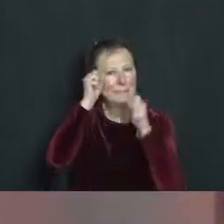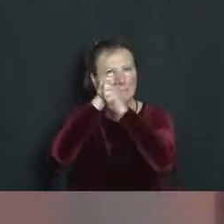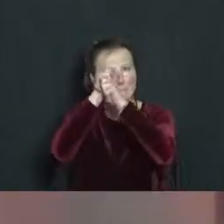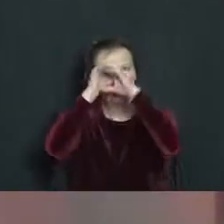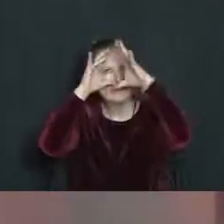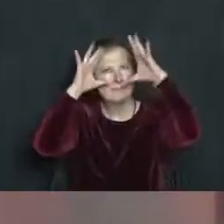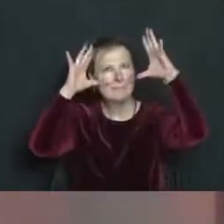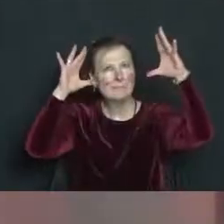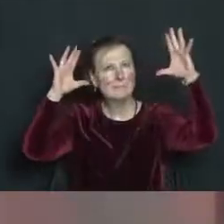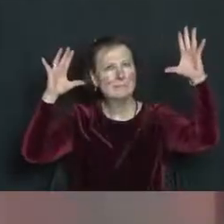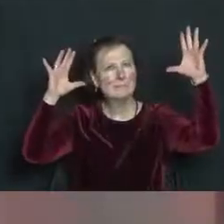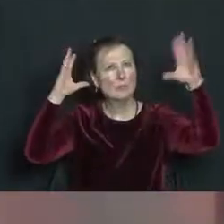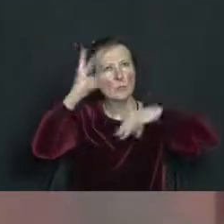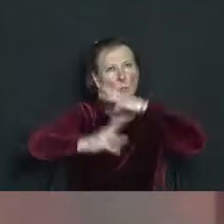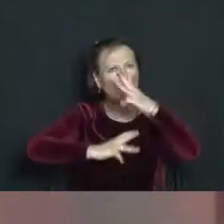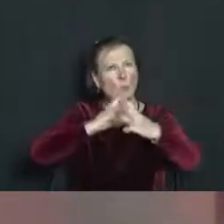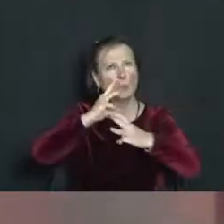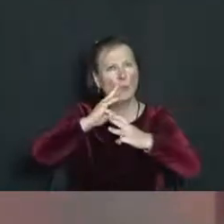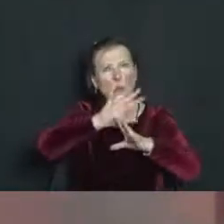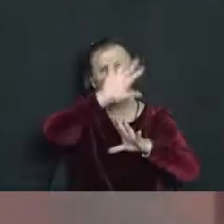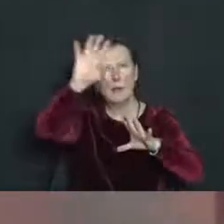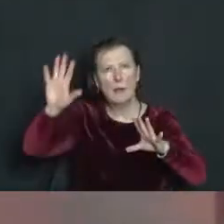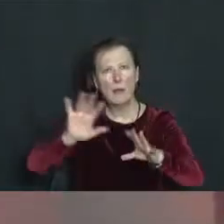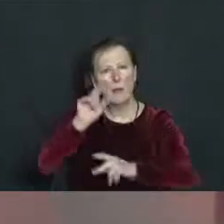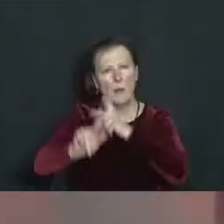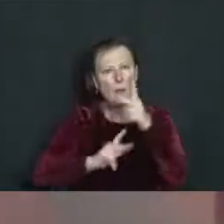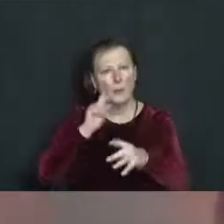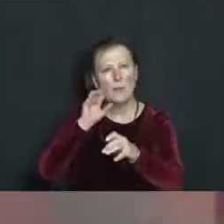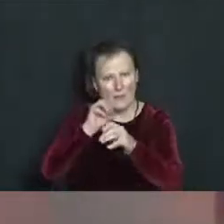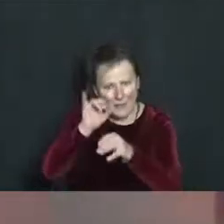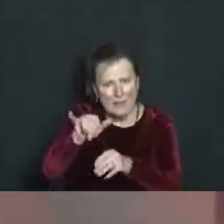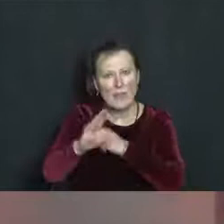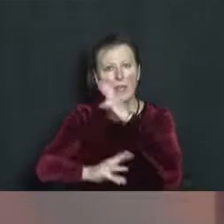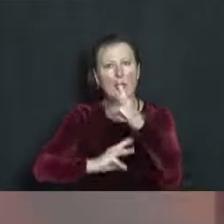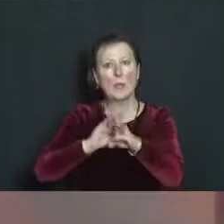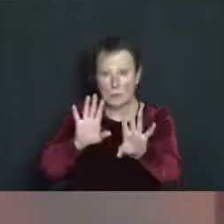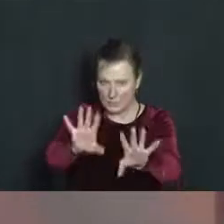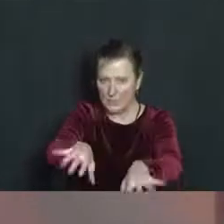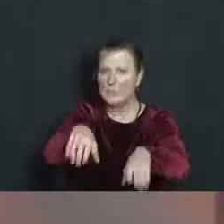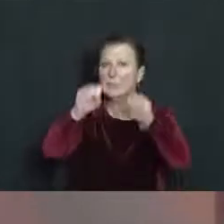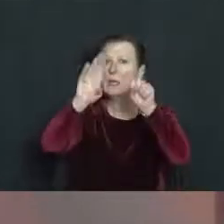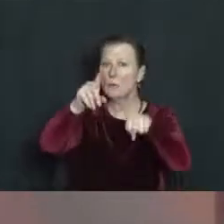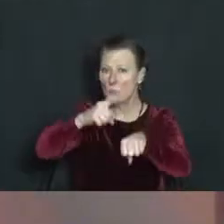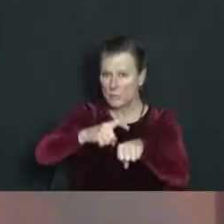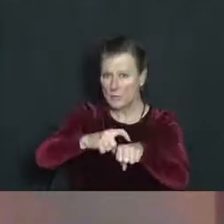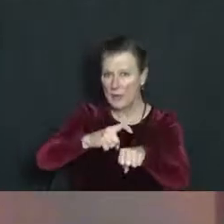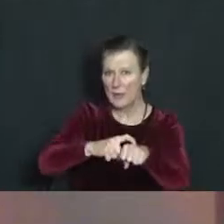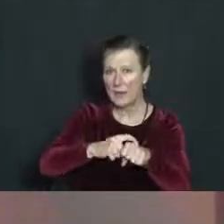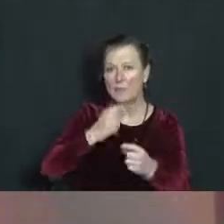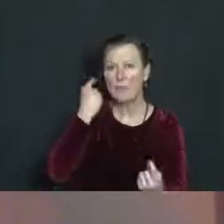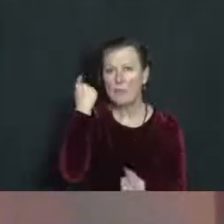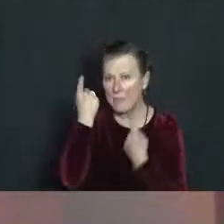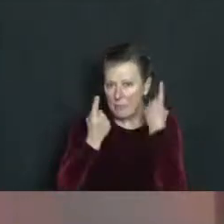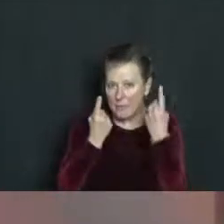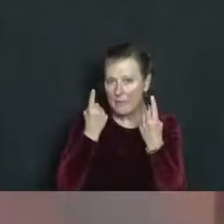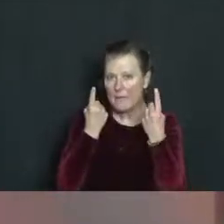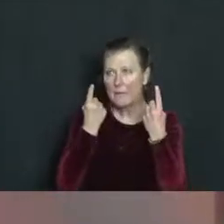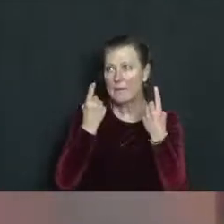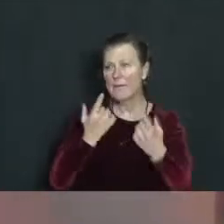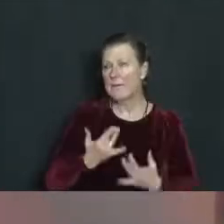The world, all the people in it. Take your time to think and feel.